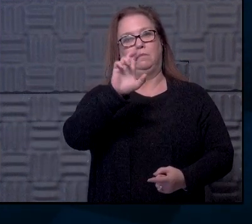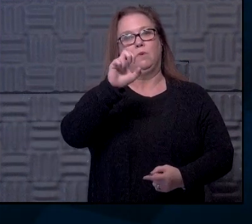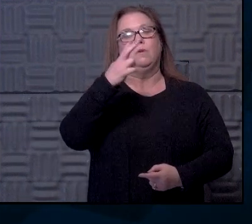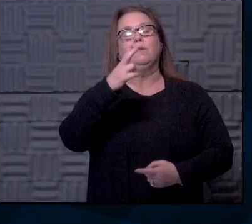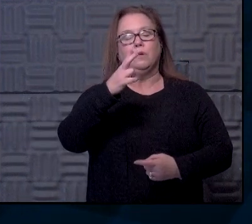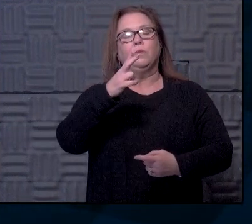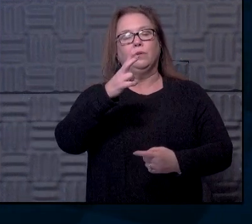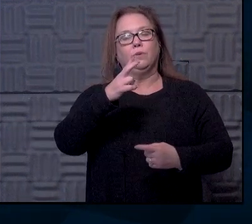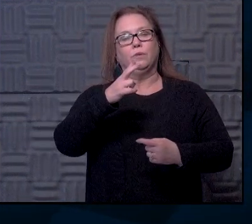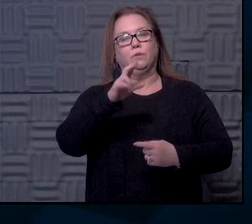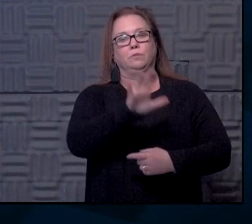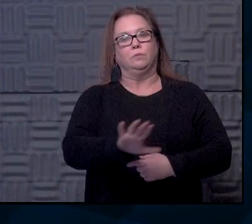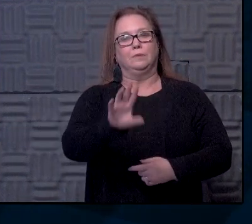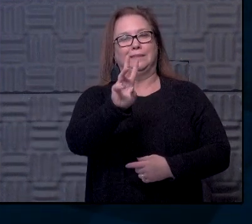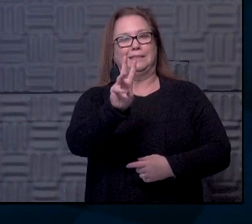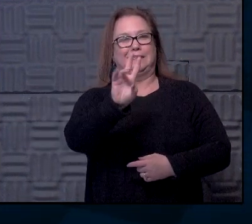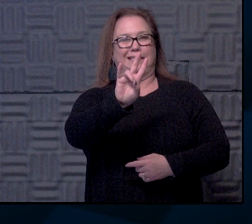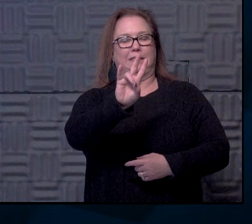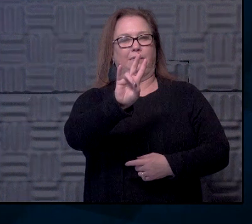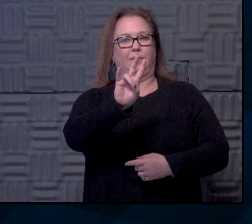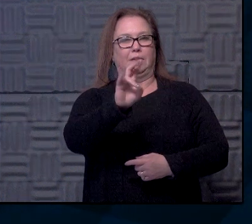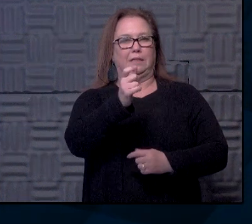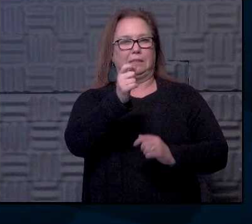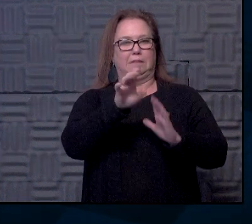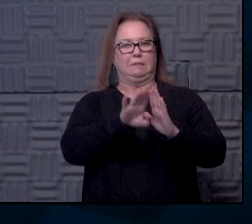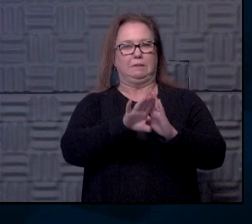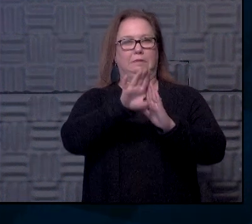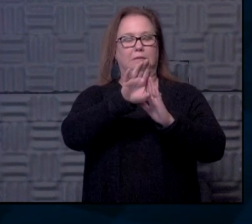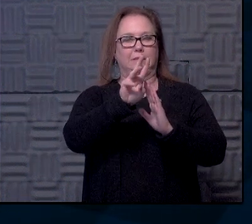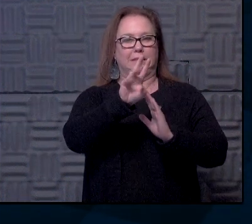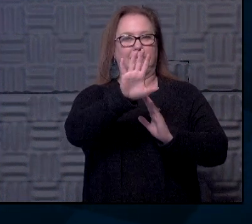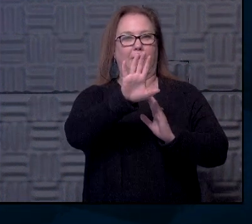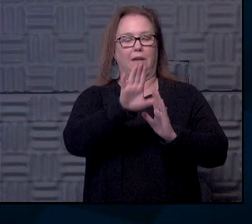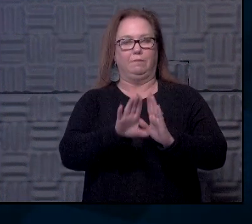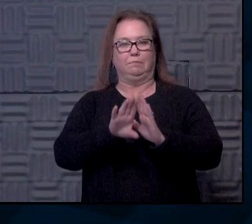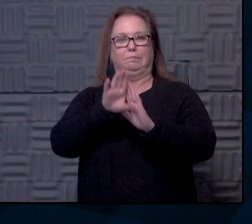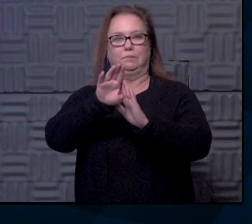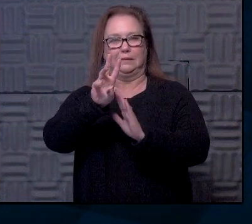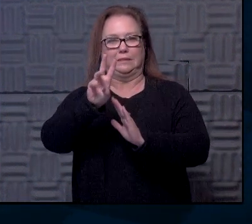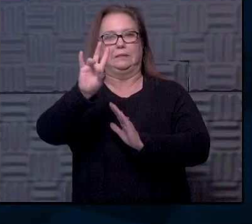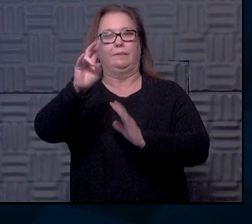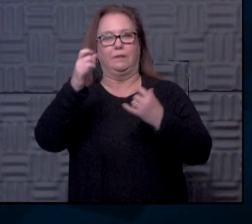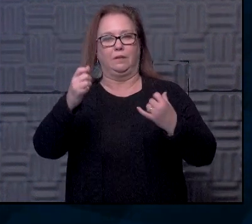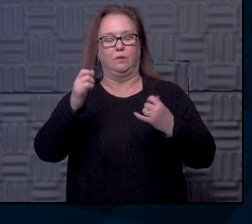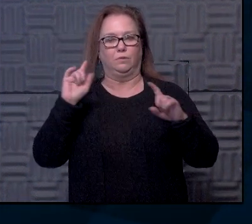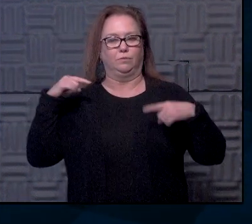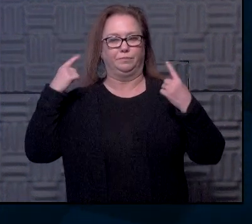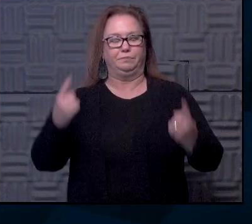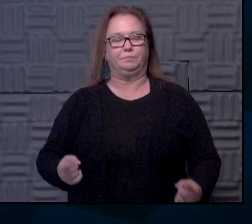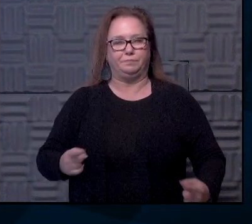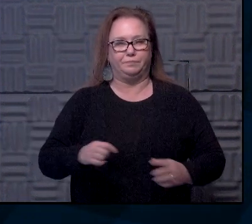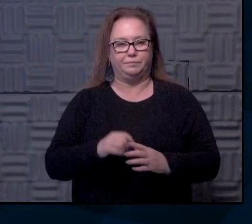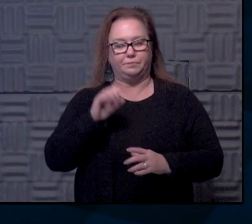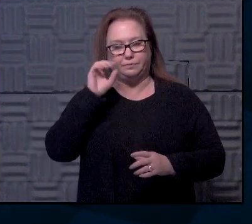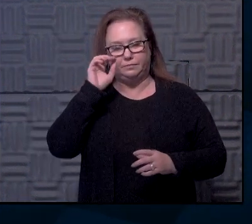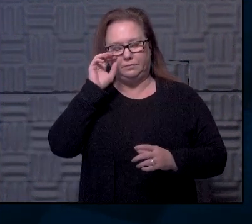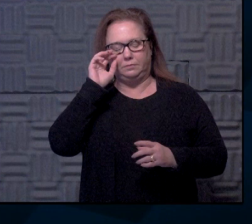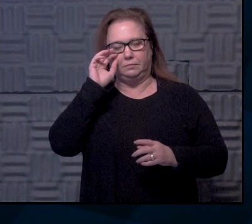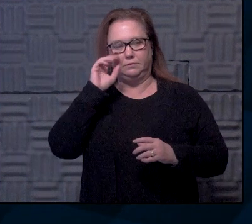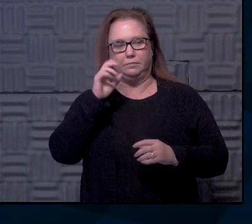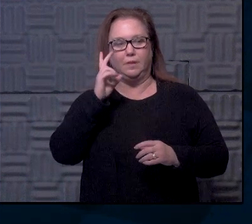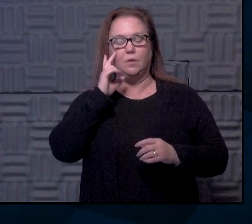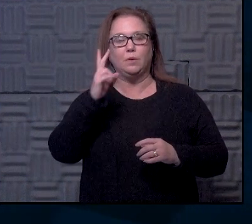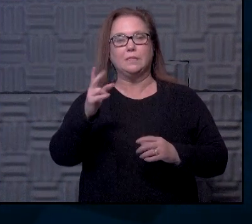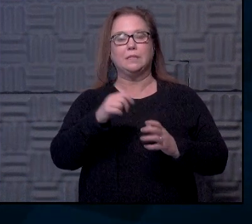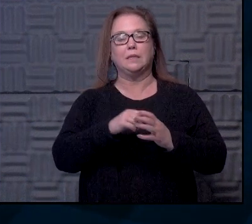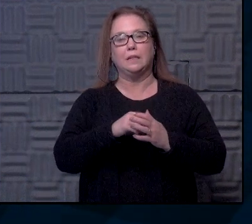also fairly stable at around 67. That's crept up just a little from 65 over the past maybe 2 or 3 weeks. And you can see